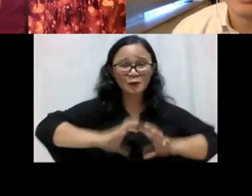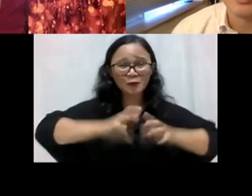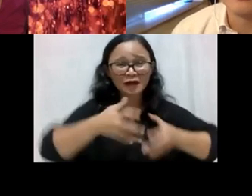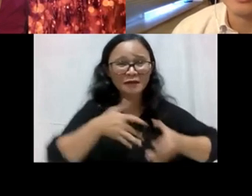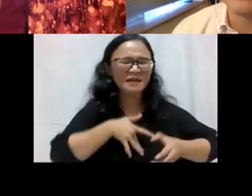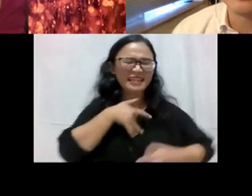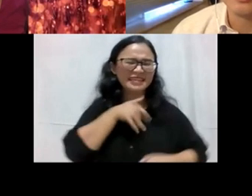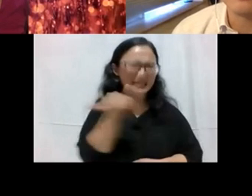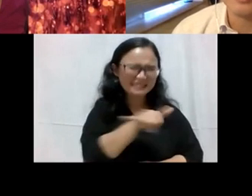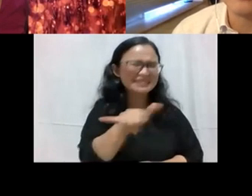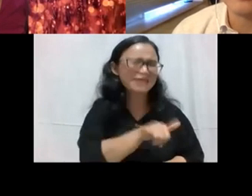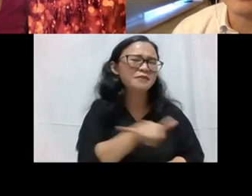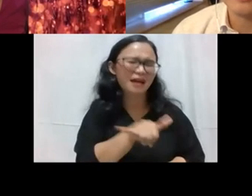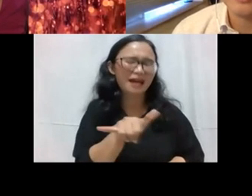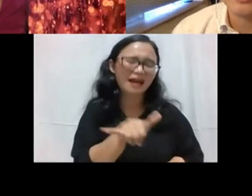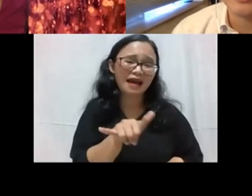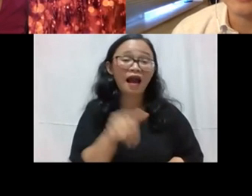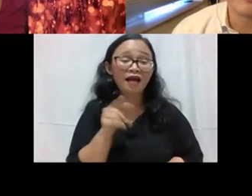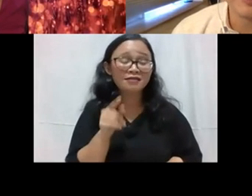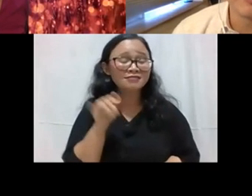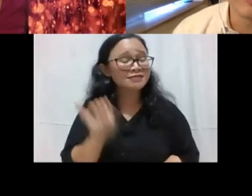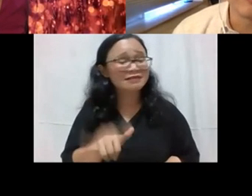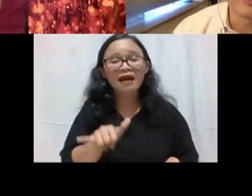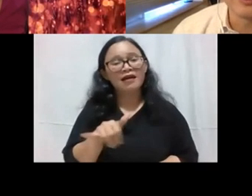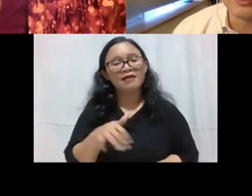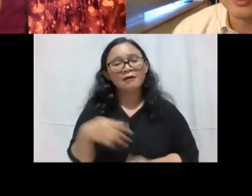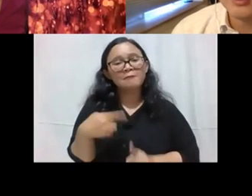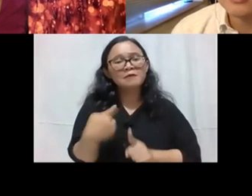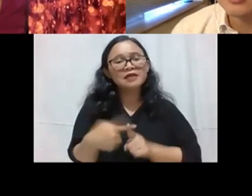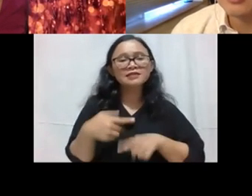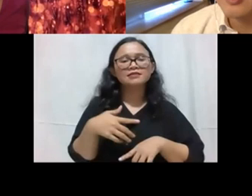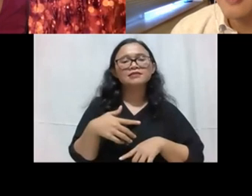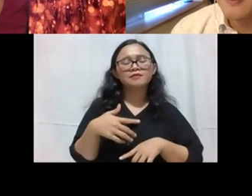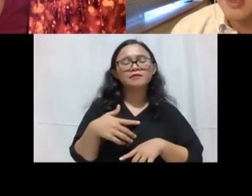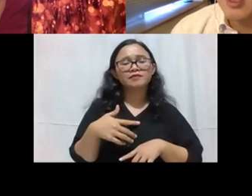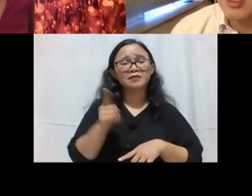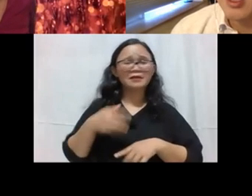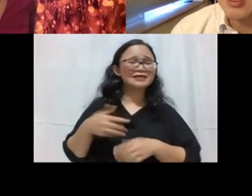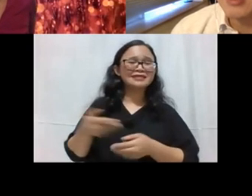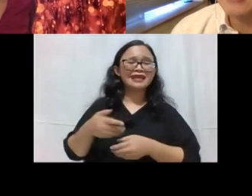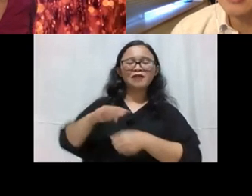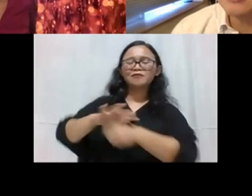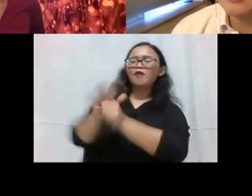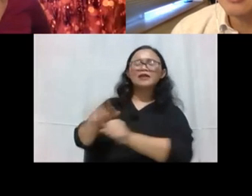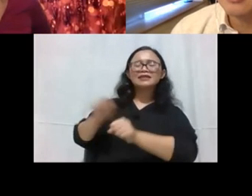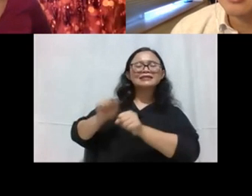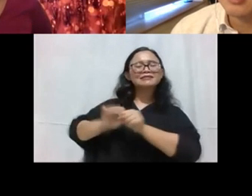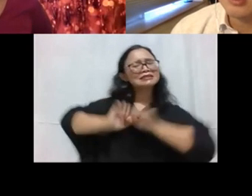same, and you know, they're really moved. So I